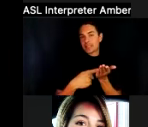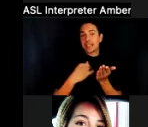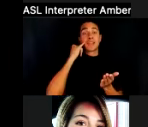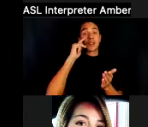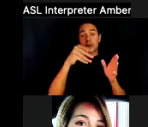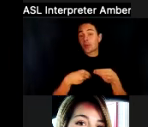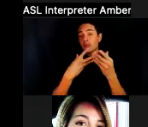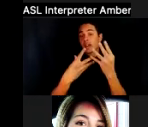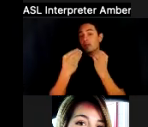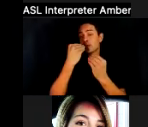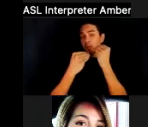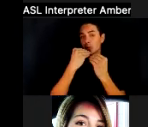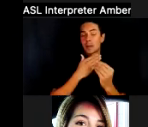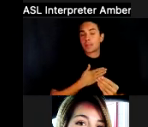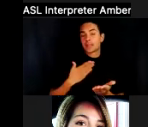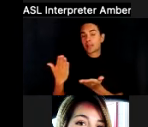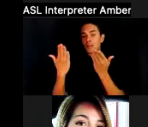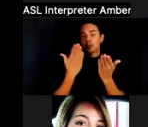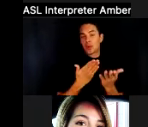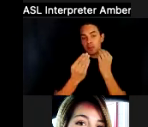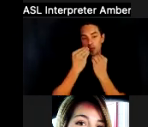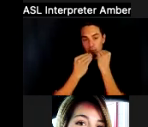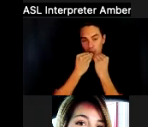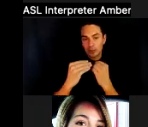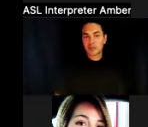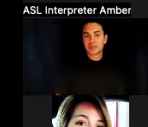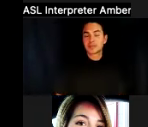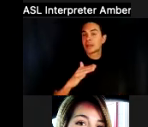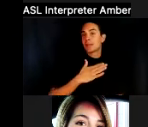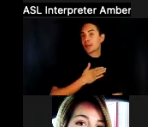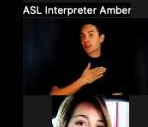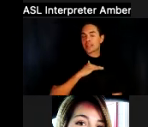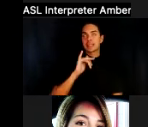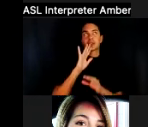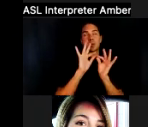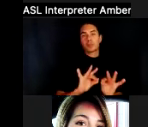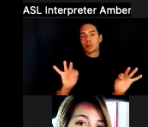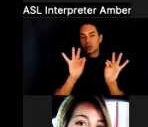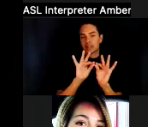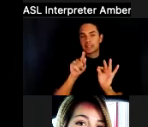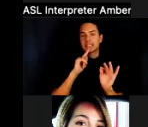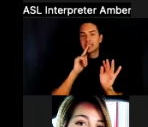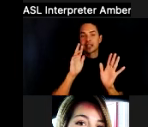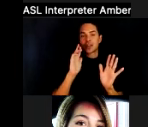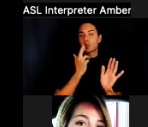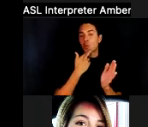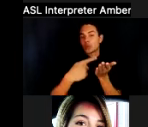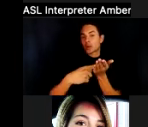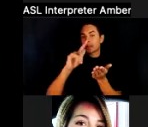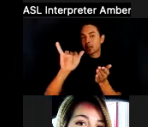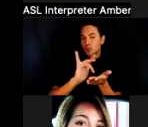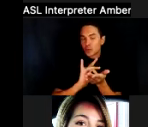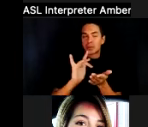food, please bring food. Oh my goodness, that's so important. And Rose is talking about too, right? Having